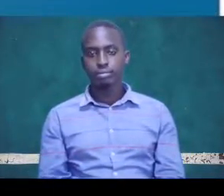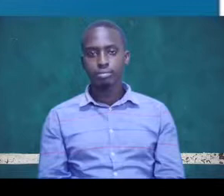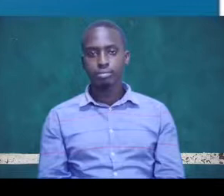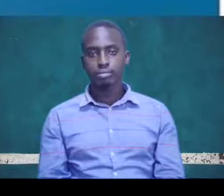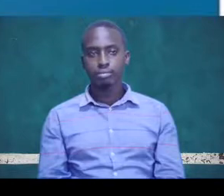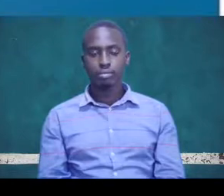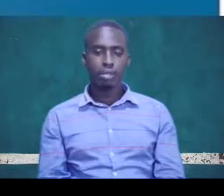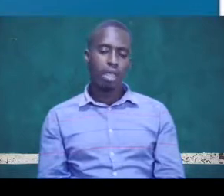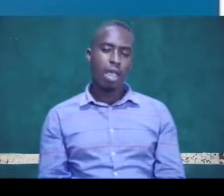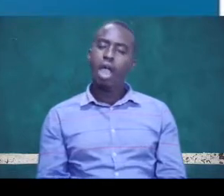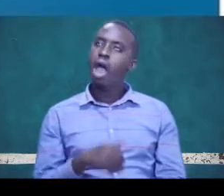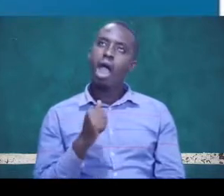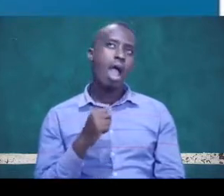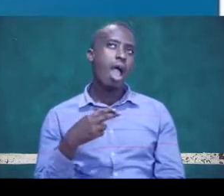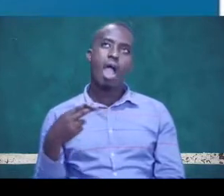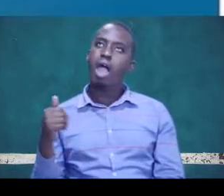I